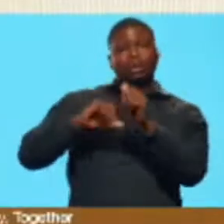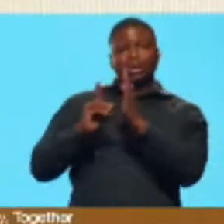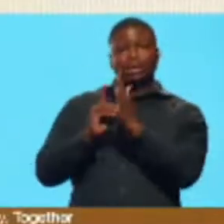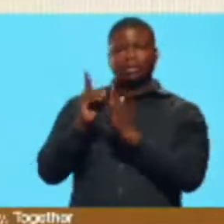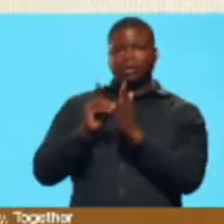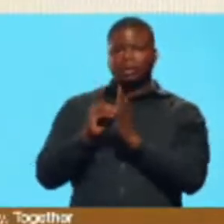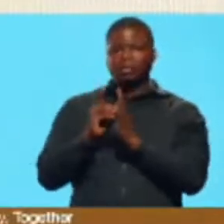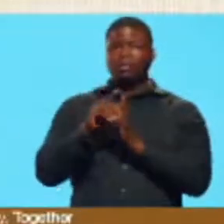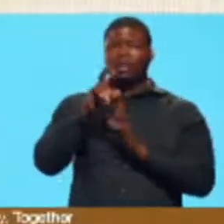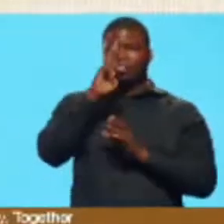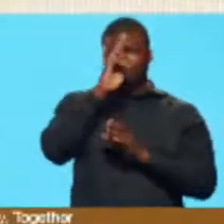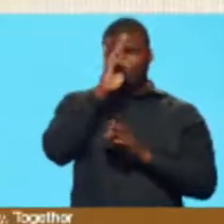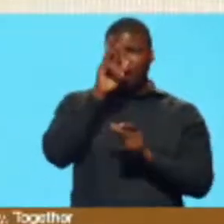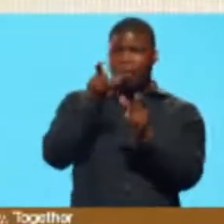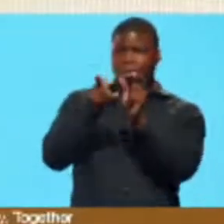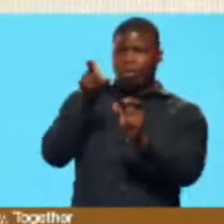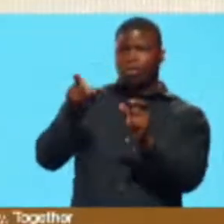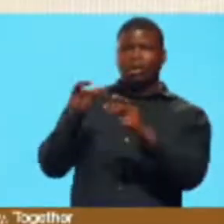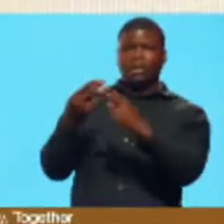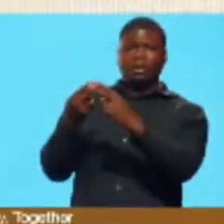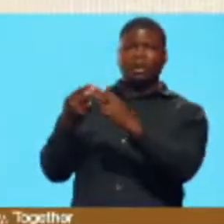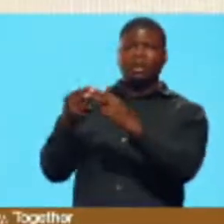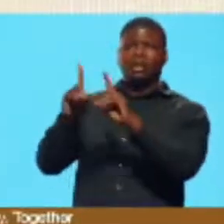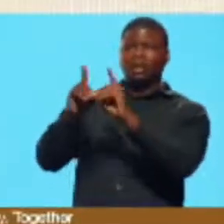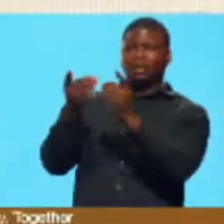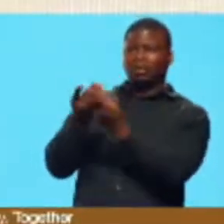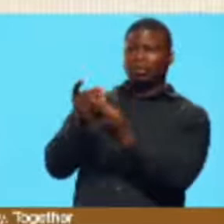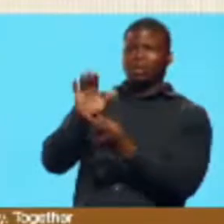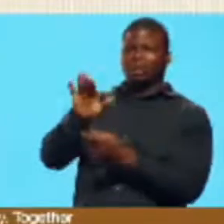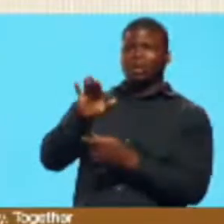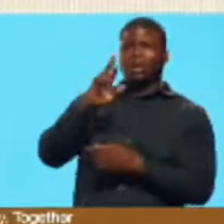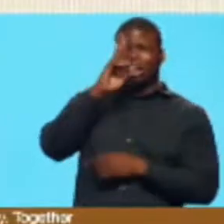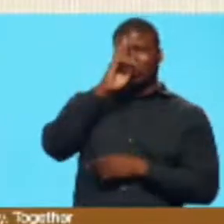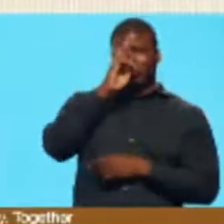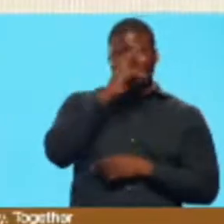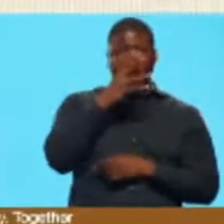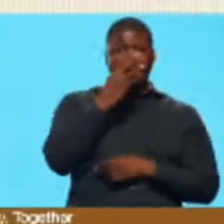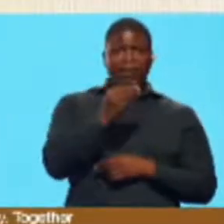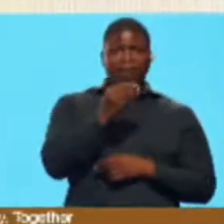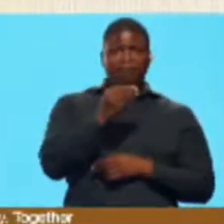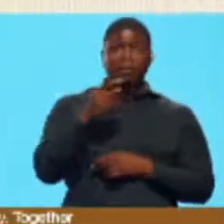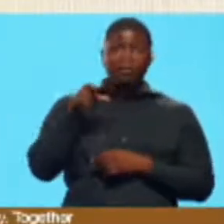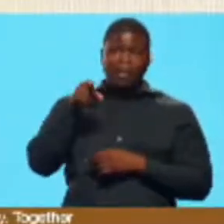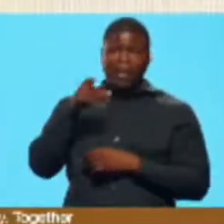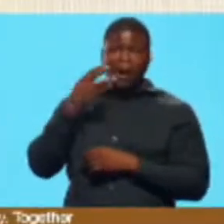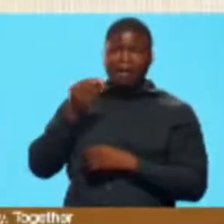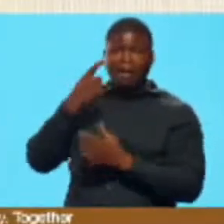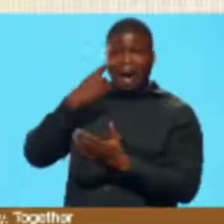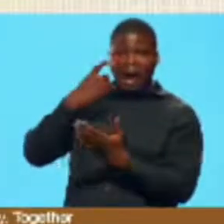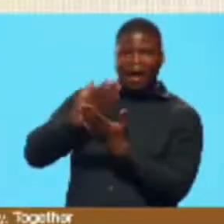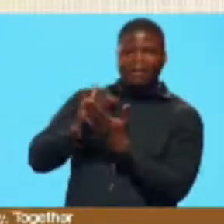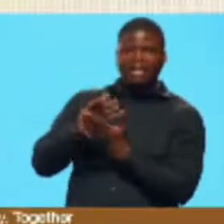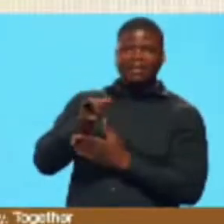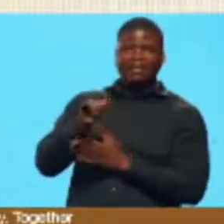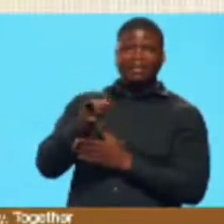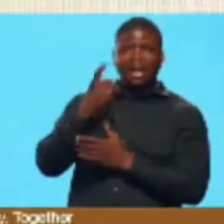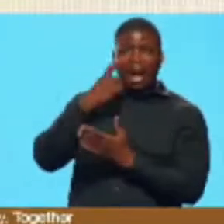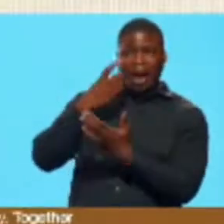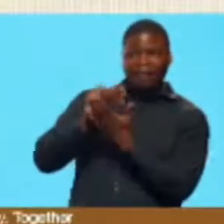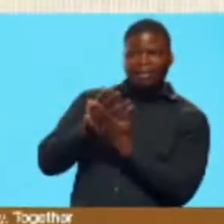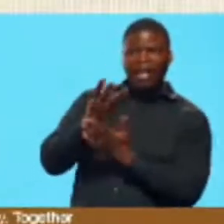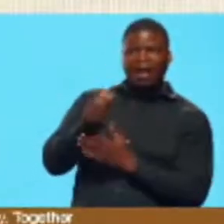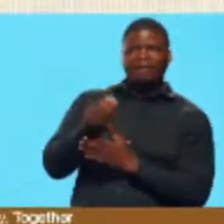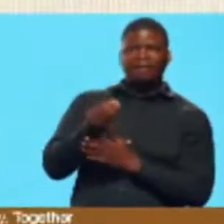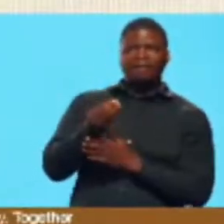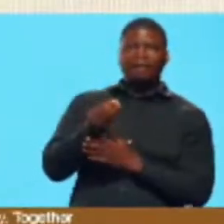a population unit got a directorate that deals with evidence. So that evidence